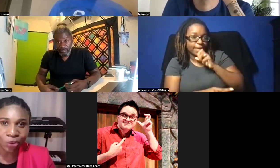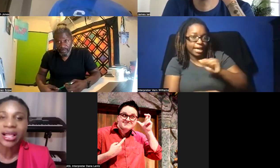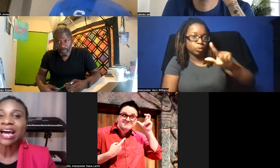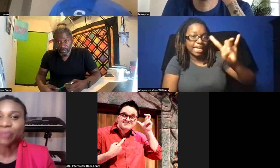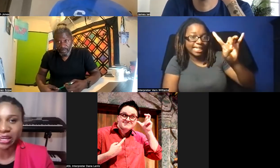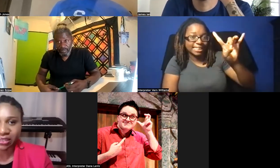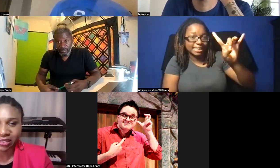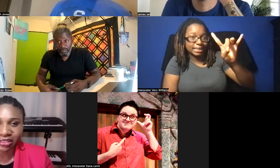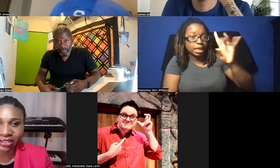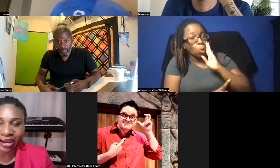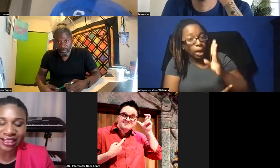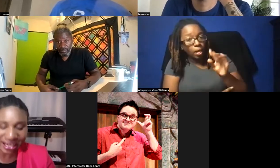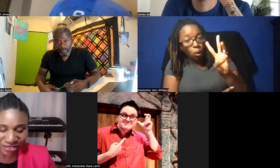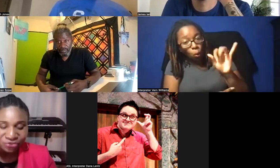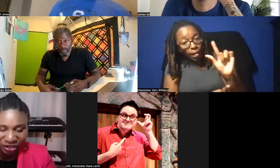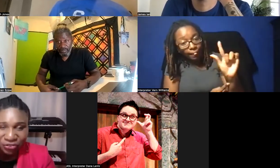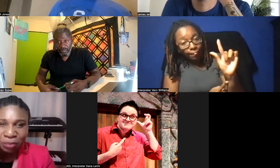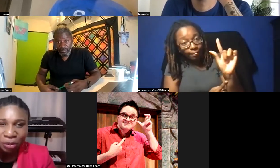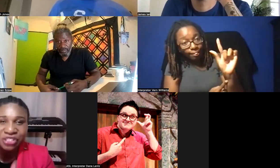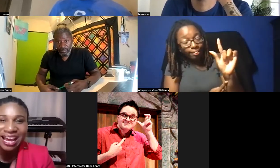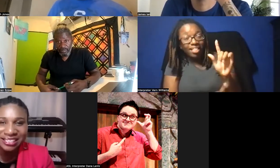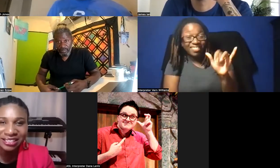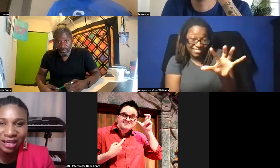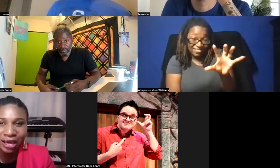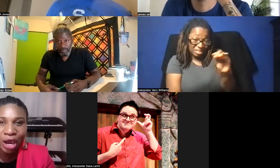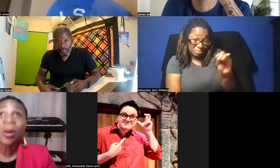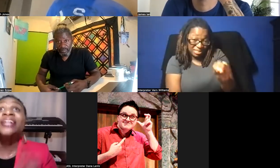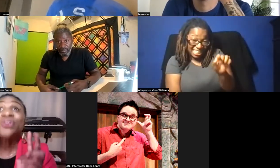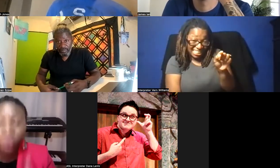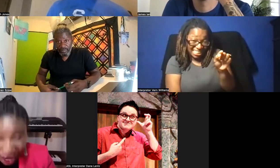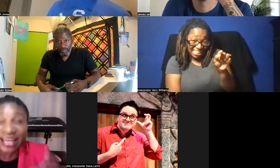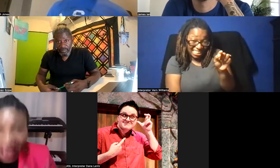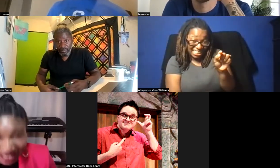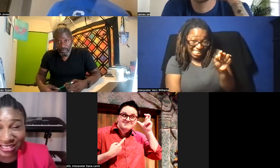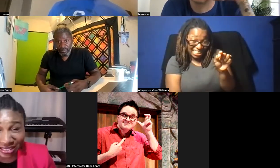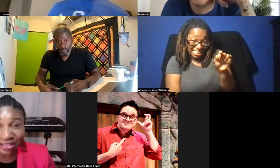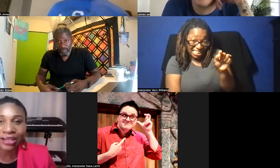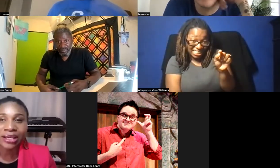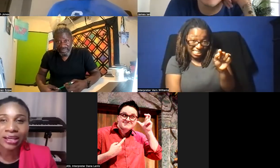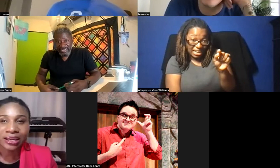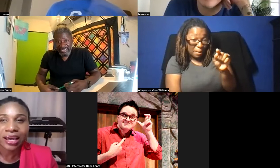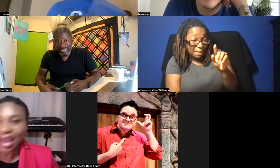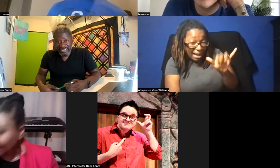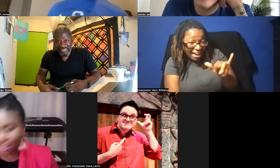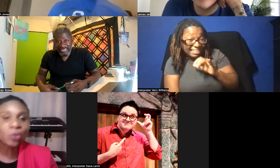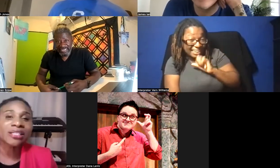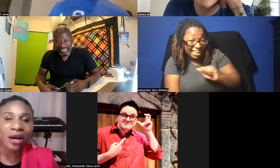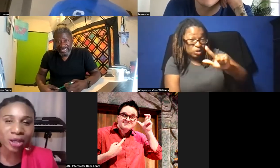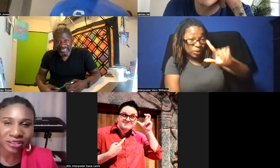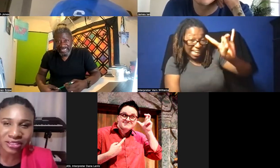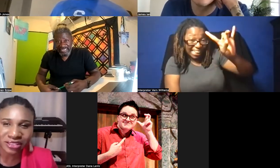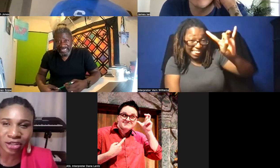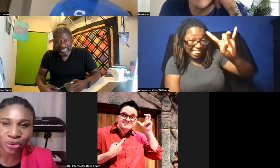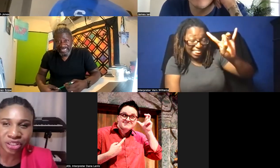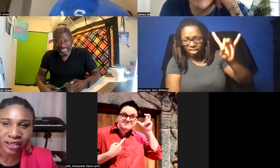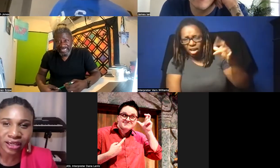so will have been, and that's 50% by 28. And still, we're not talking about